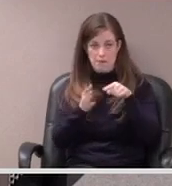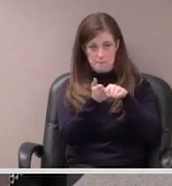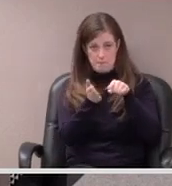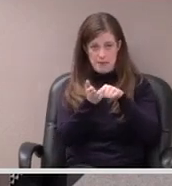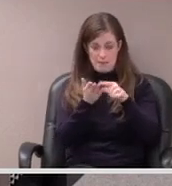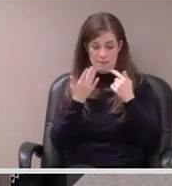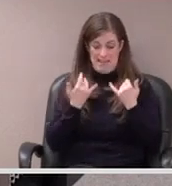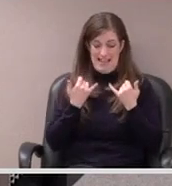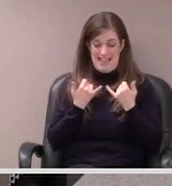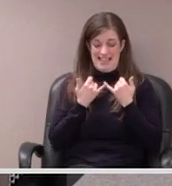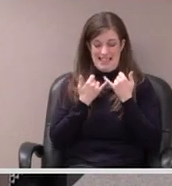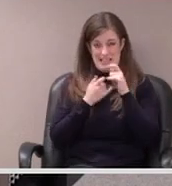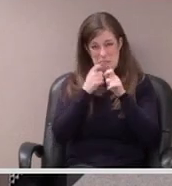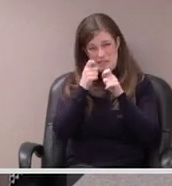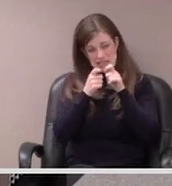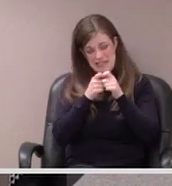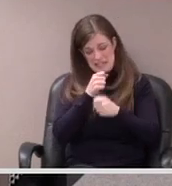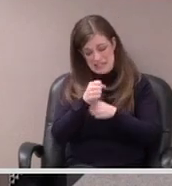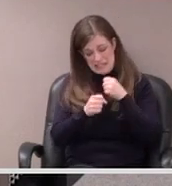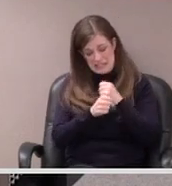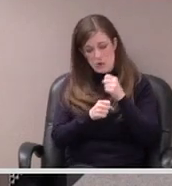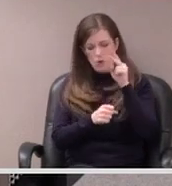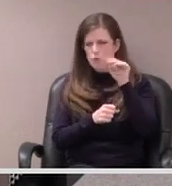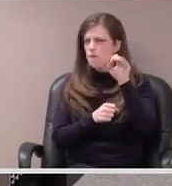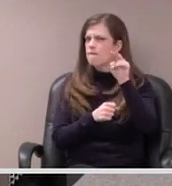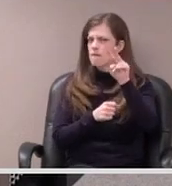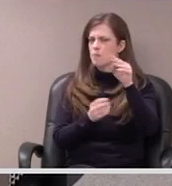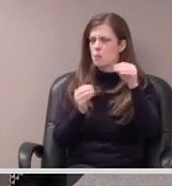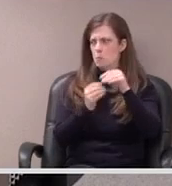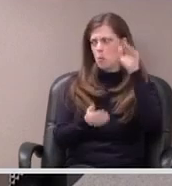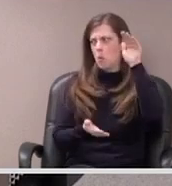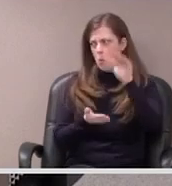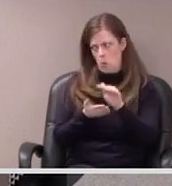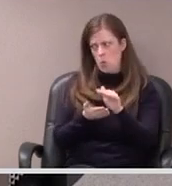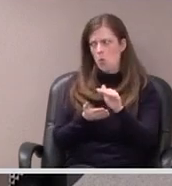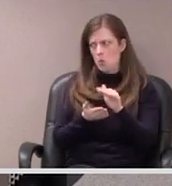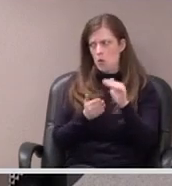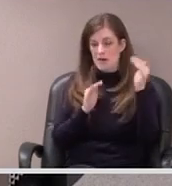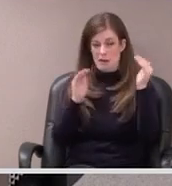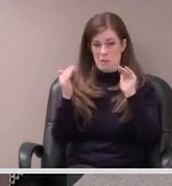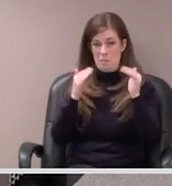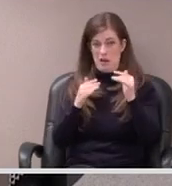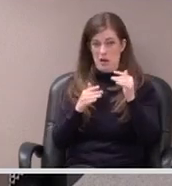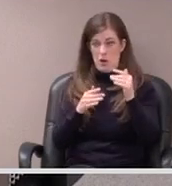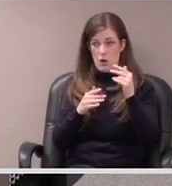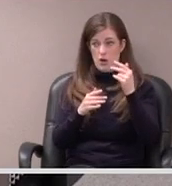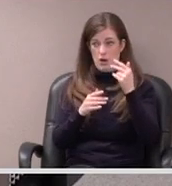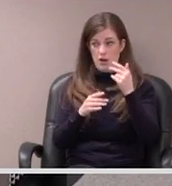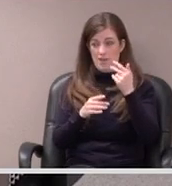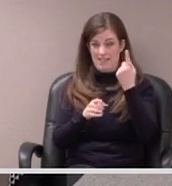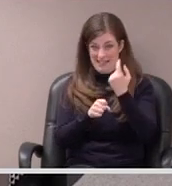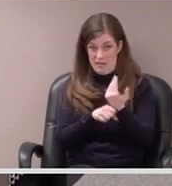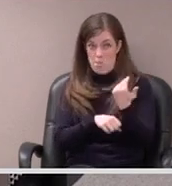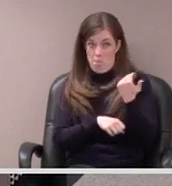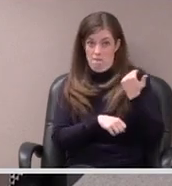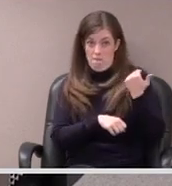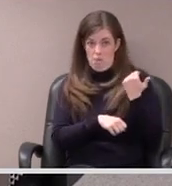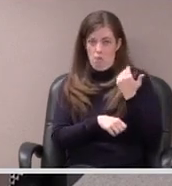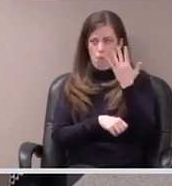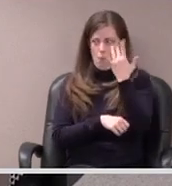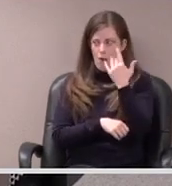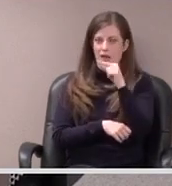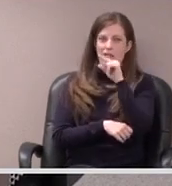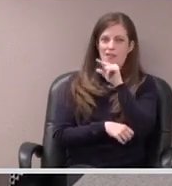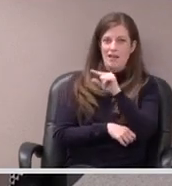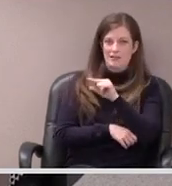particular year, November was much lower than the previous year because of the way